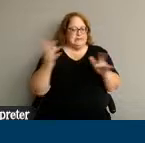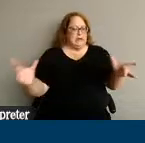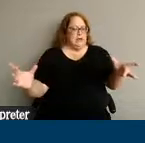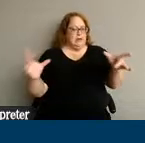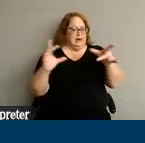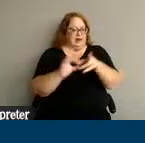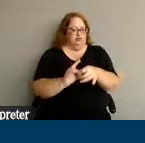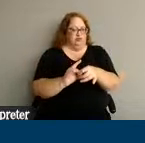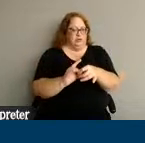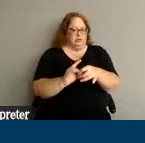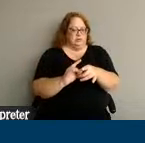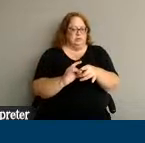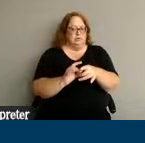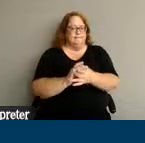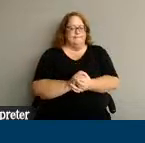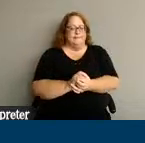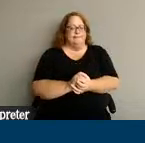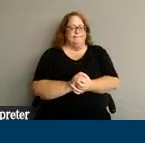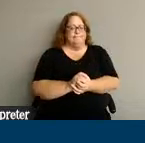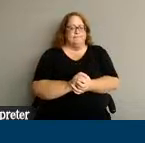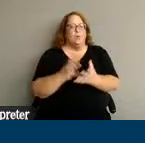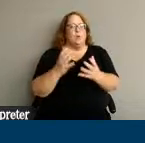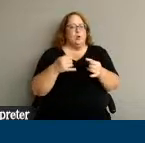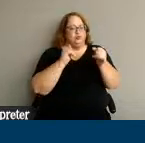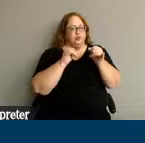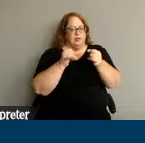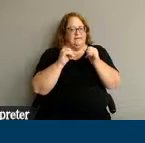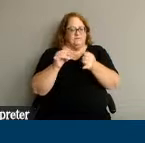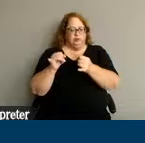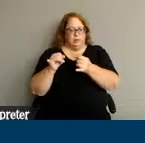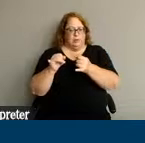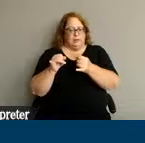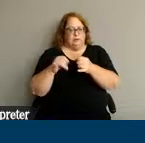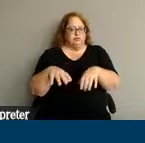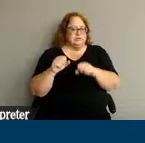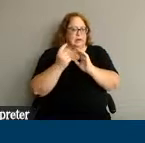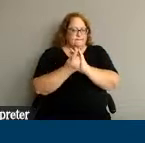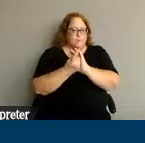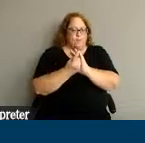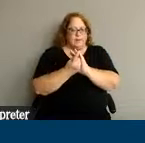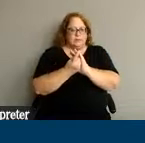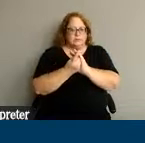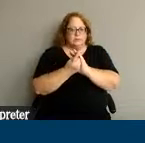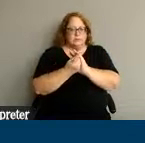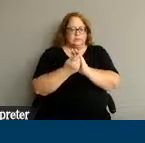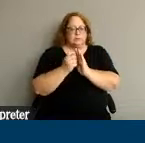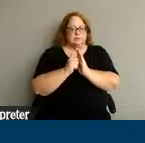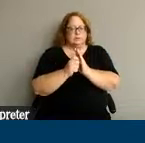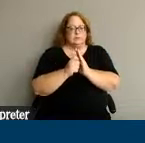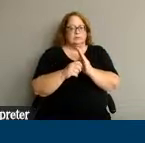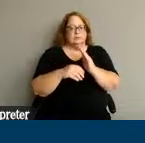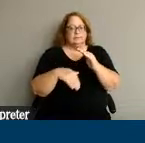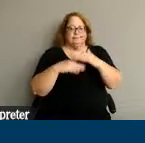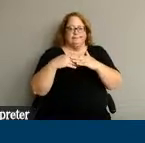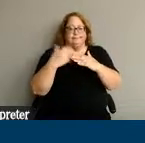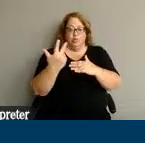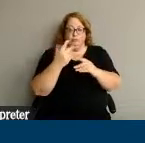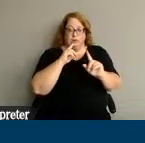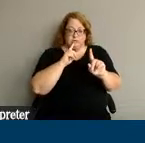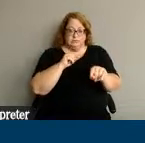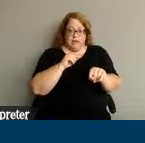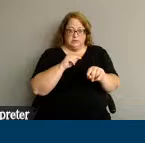areas? And we want you to just individually, just take a moment to capture no more than 3